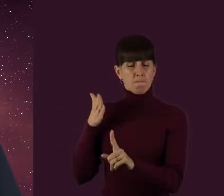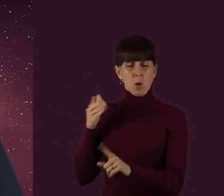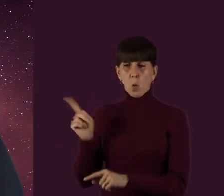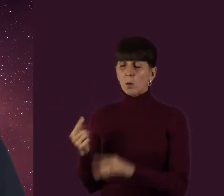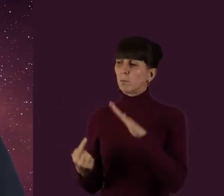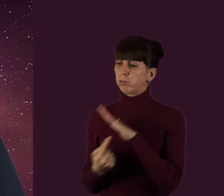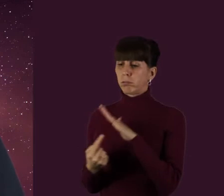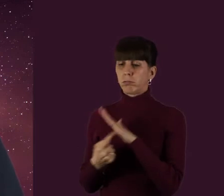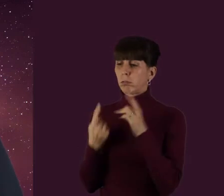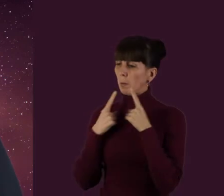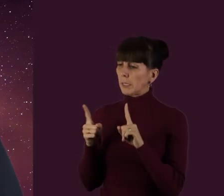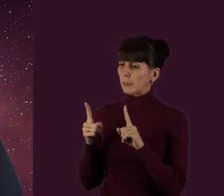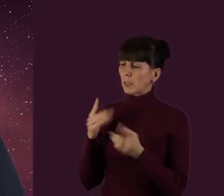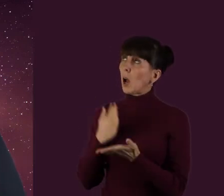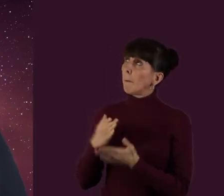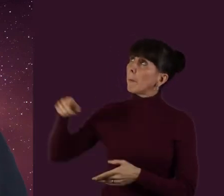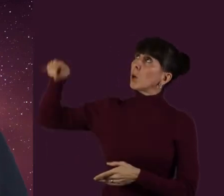recognised it was from God.